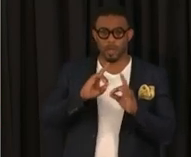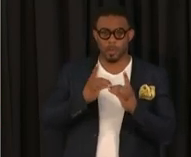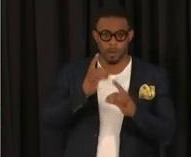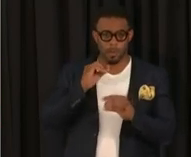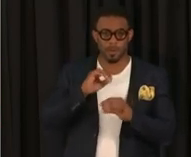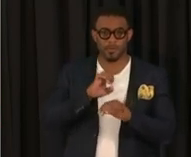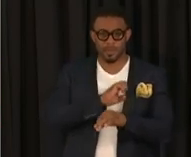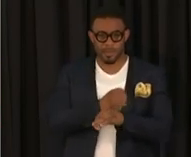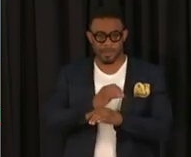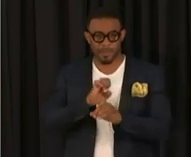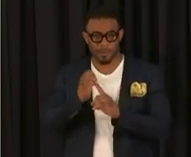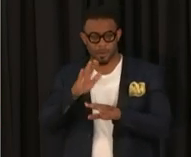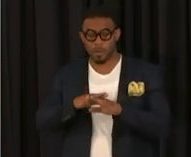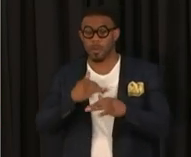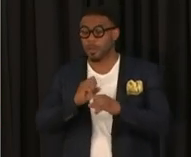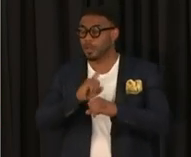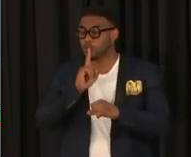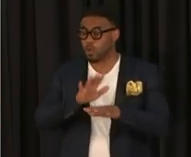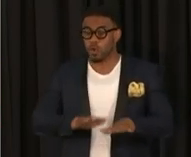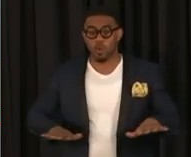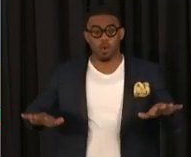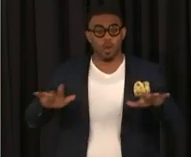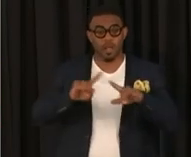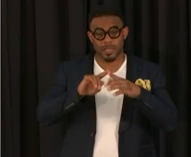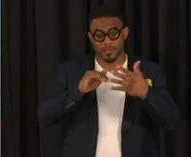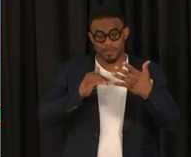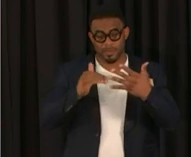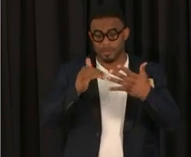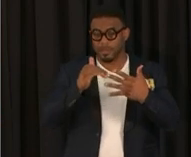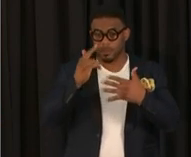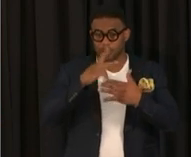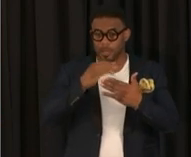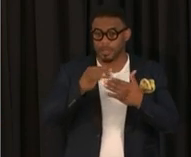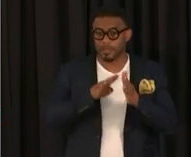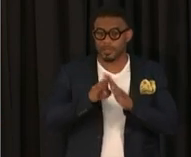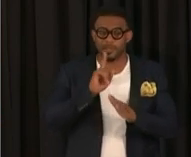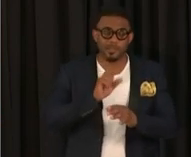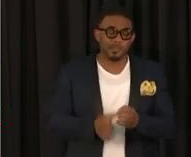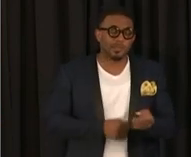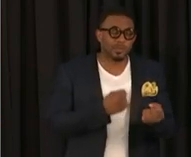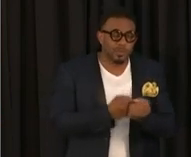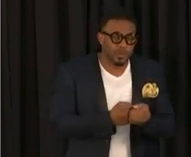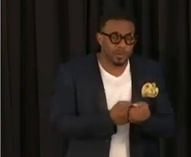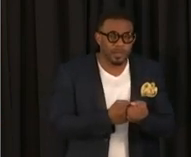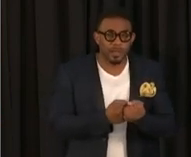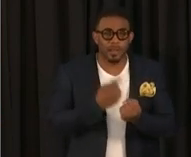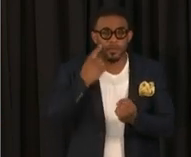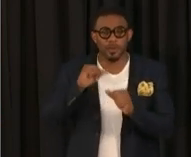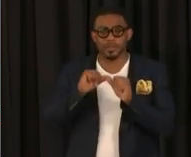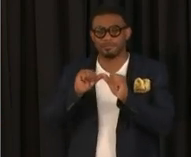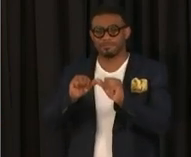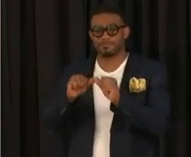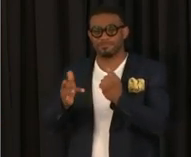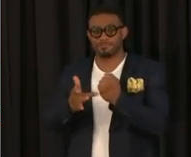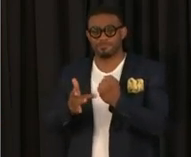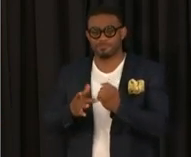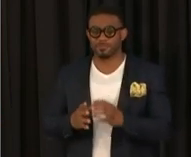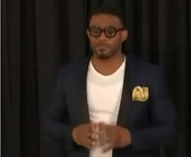Department of Energy and Environment on. So we want to make sure across all stages of project development that there's support for sustainable